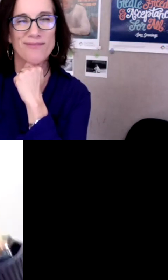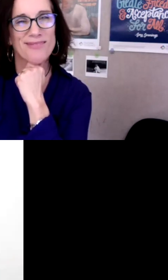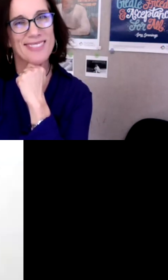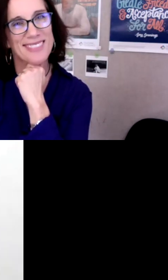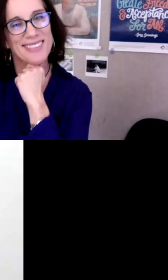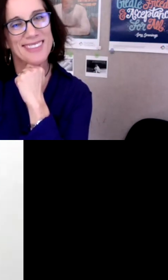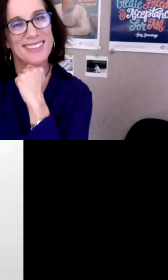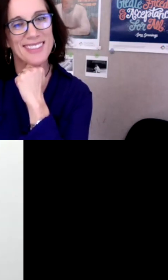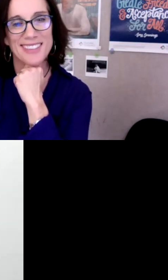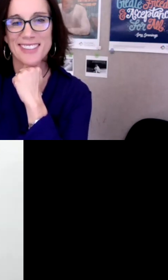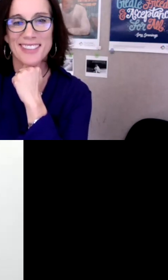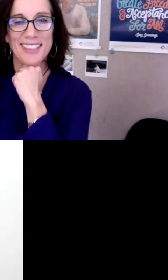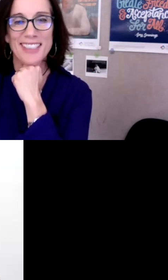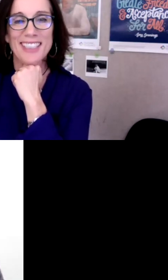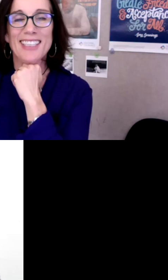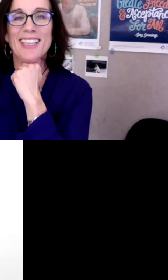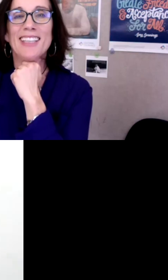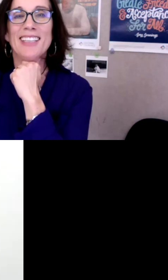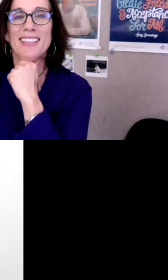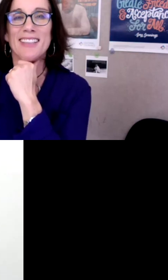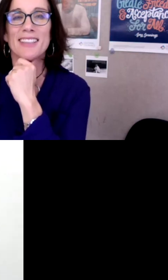1 minute left.